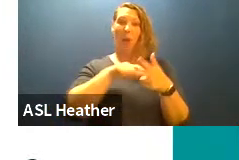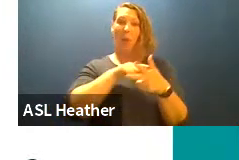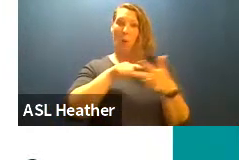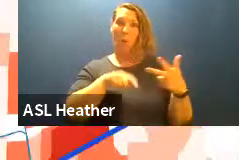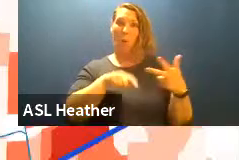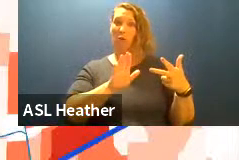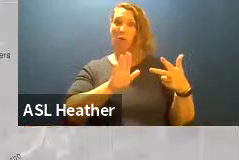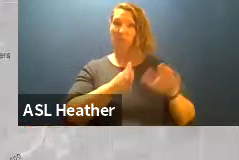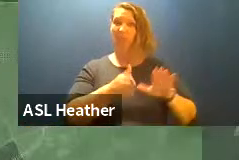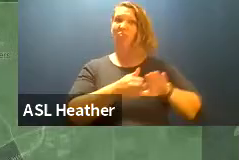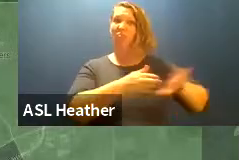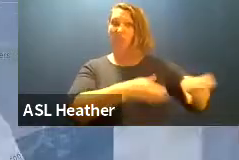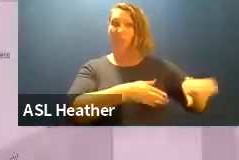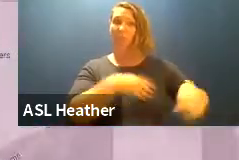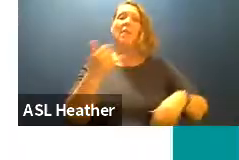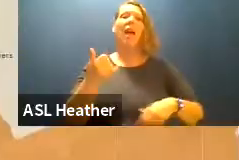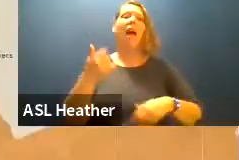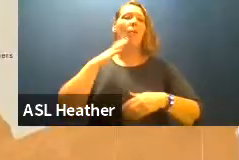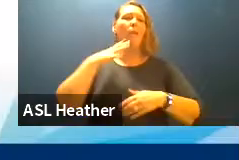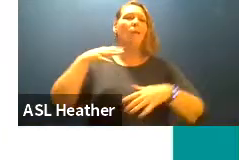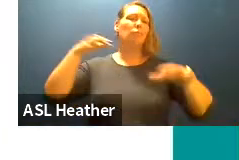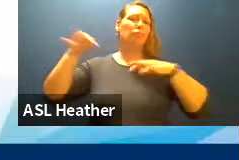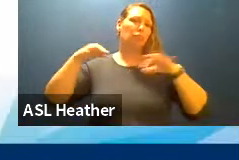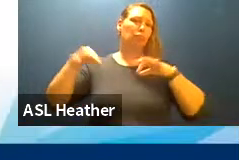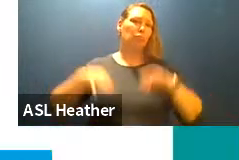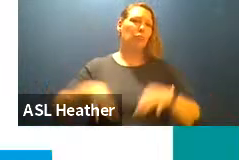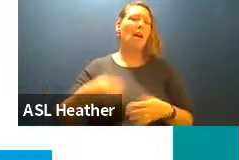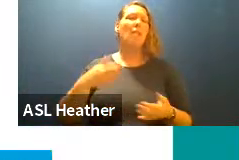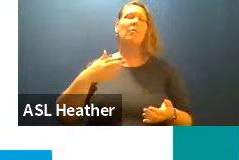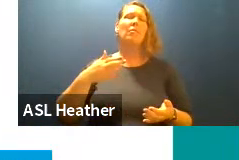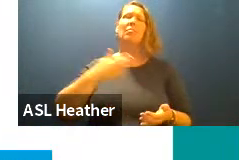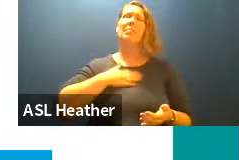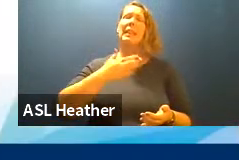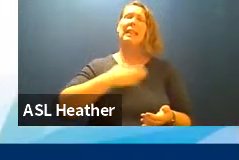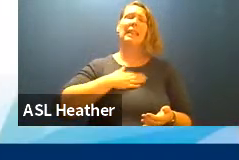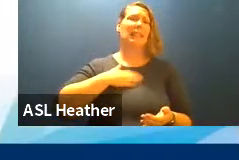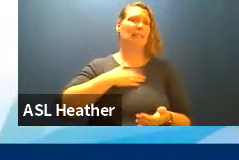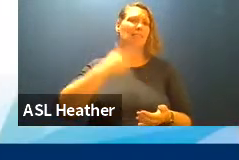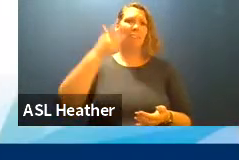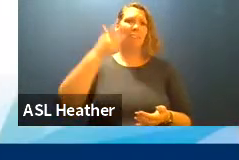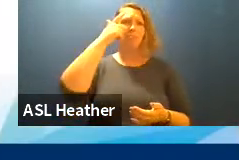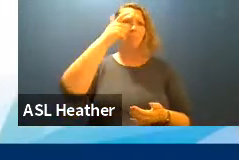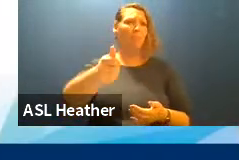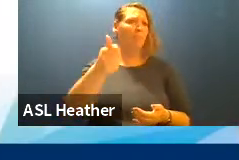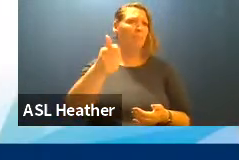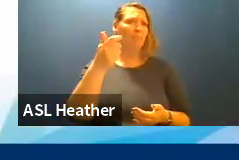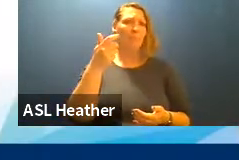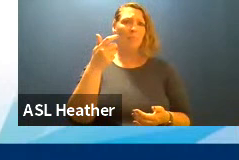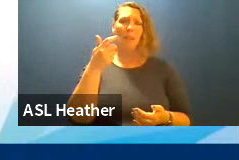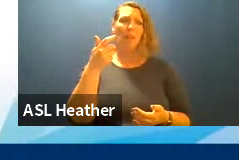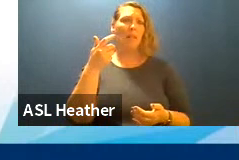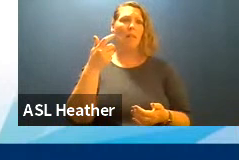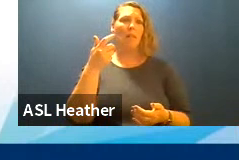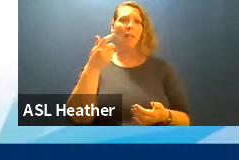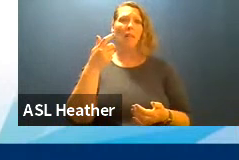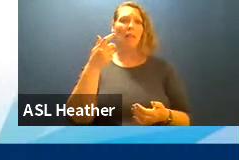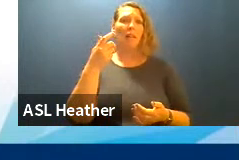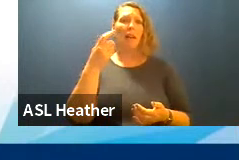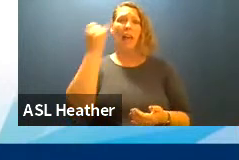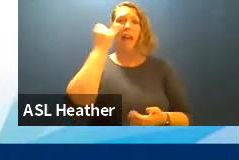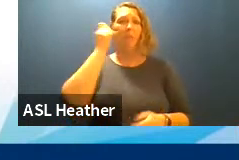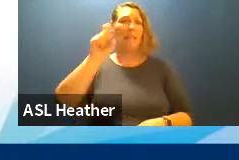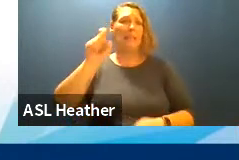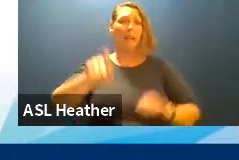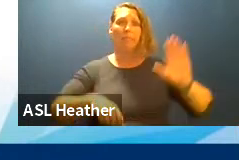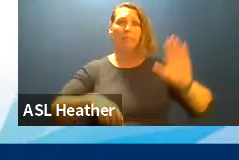and I'll walk through these, and please feel free as I'm going to stop me